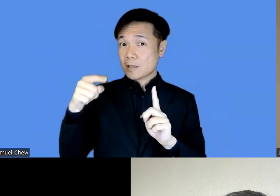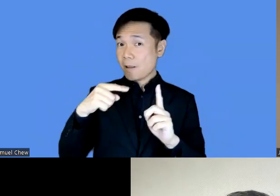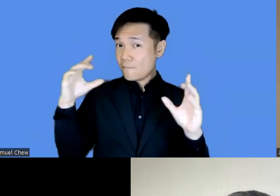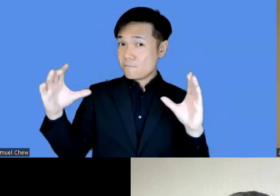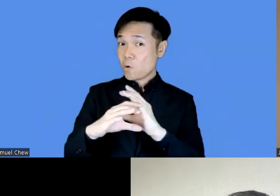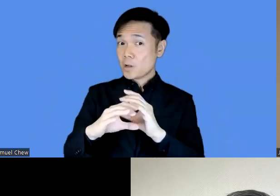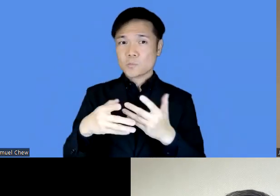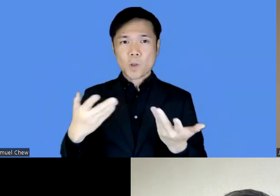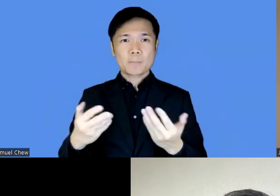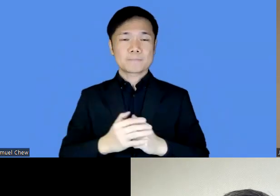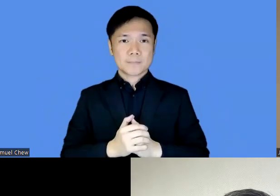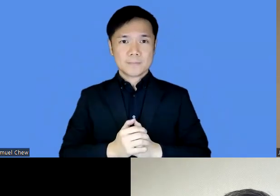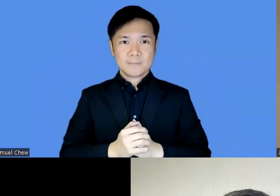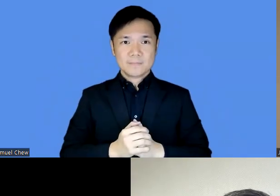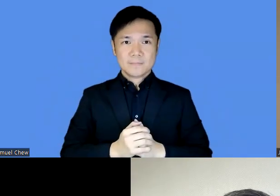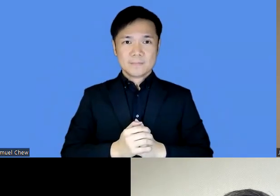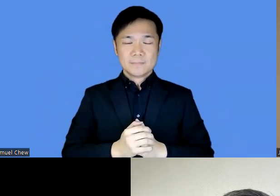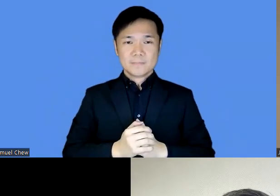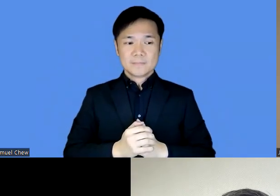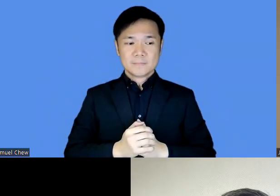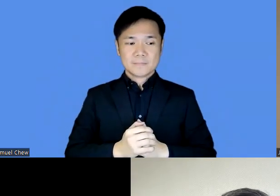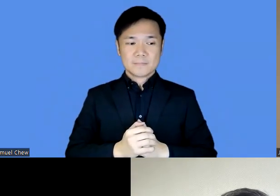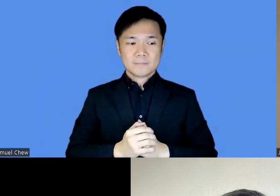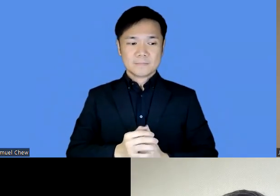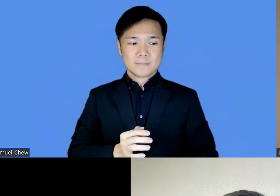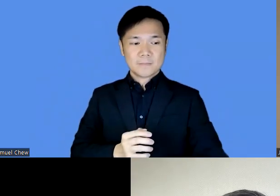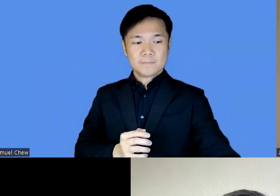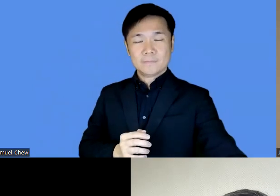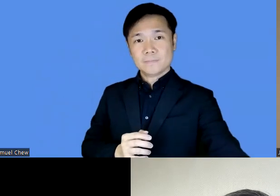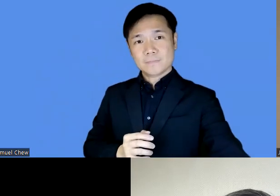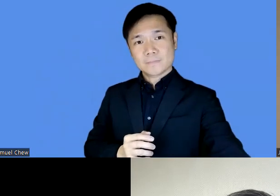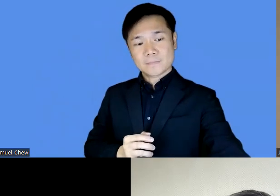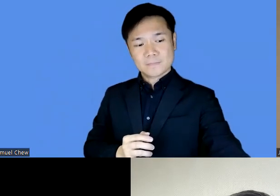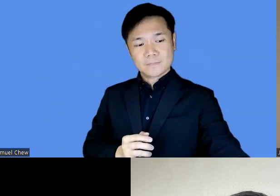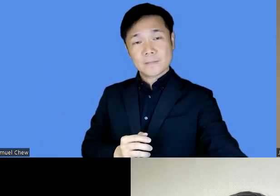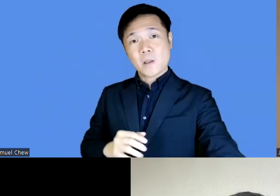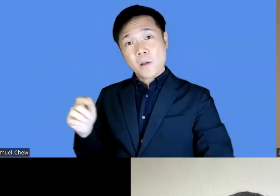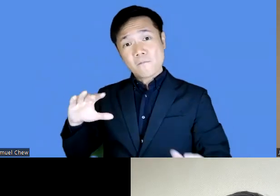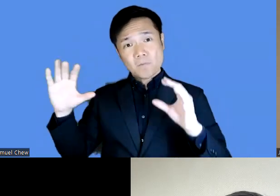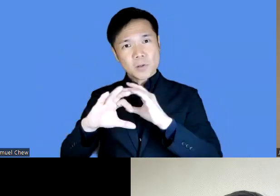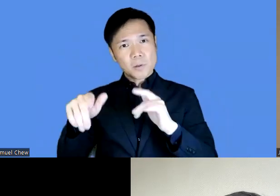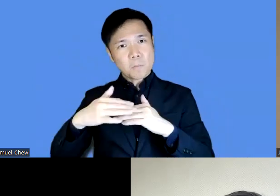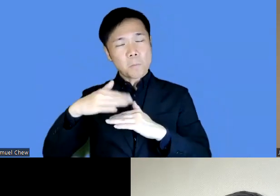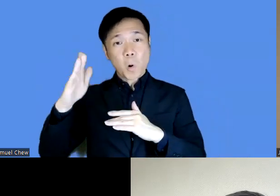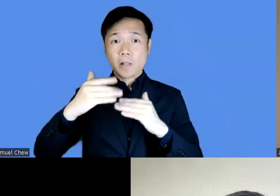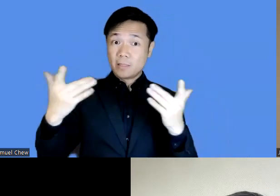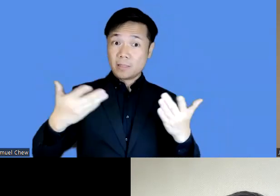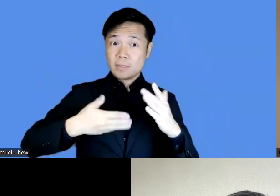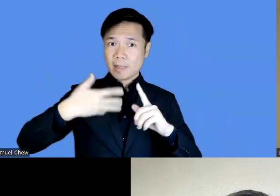China has focused on the analysis of the current data. And also